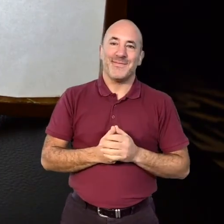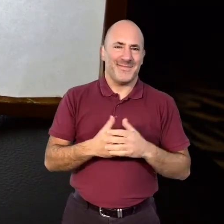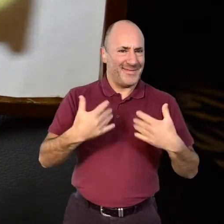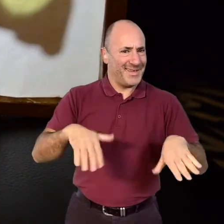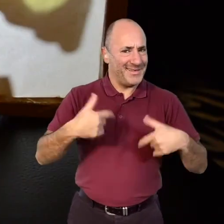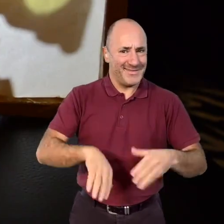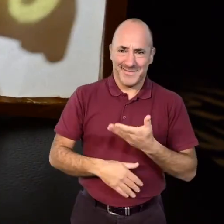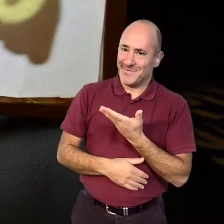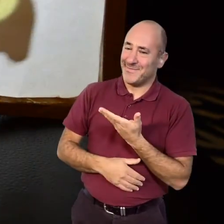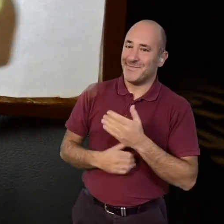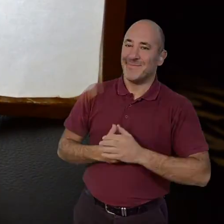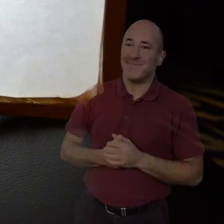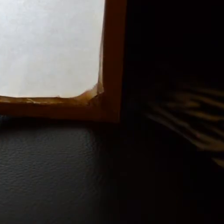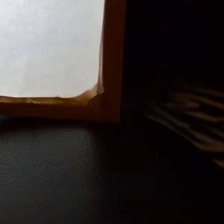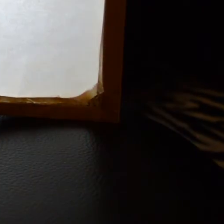Amazing!